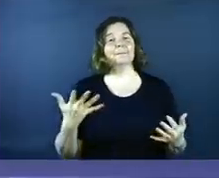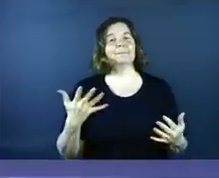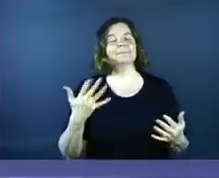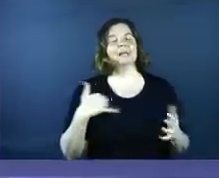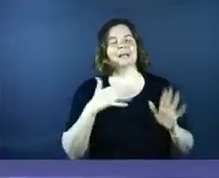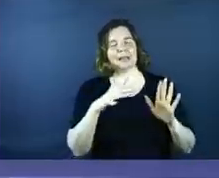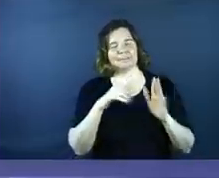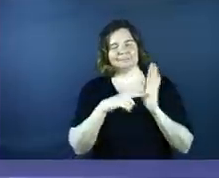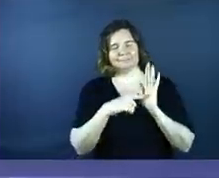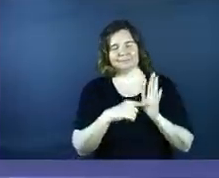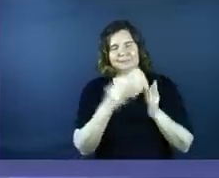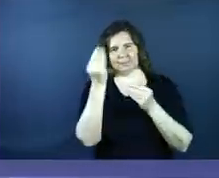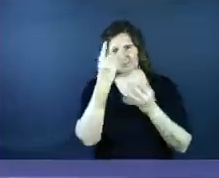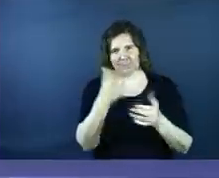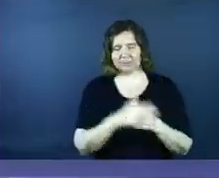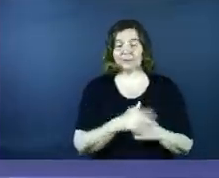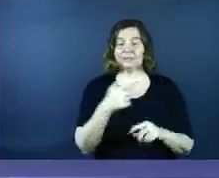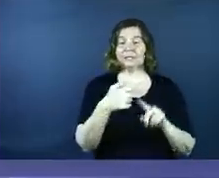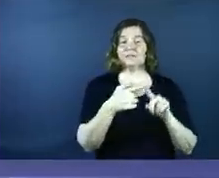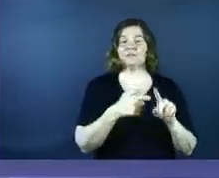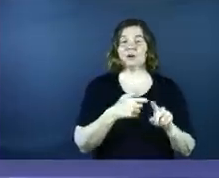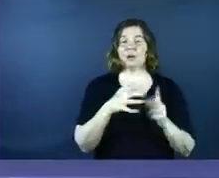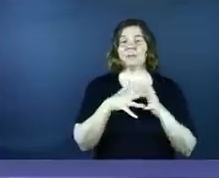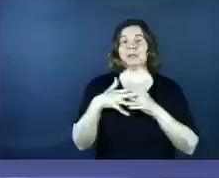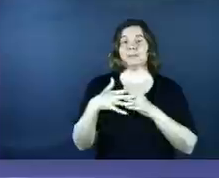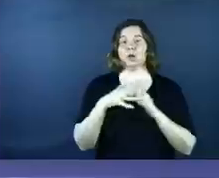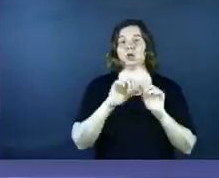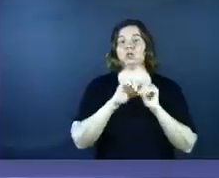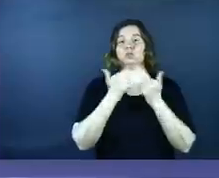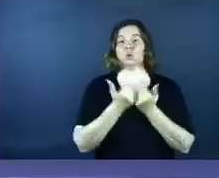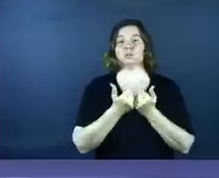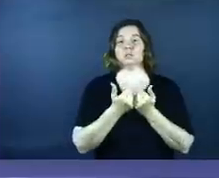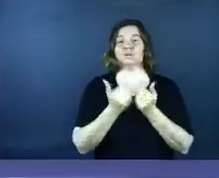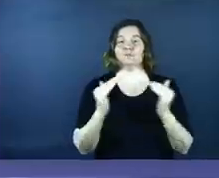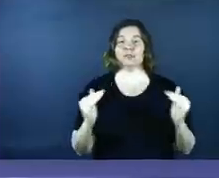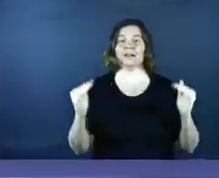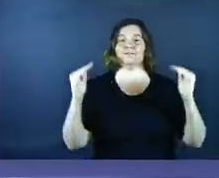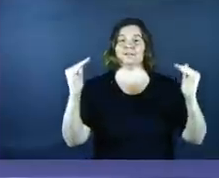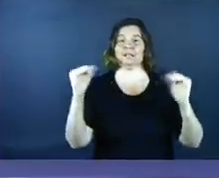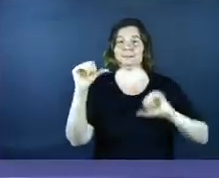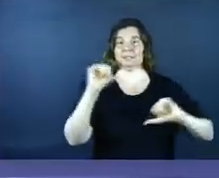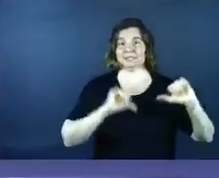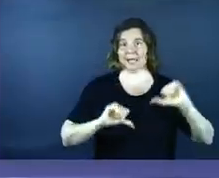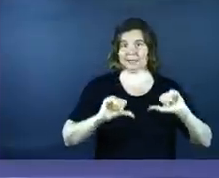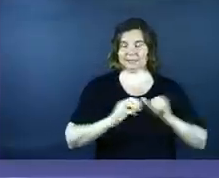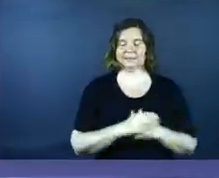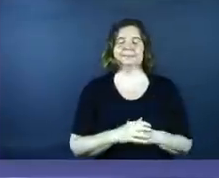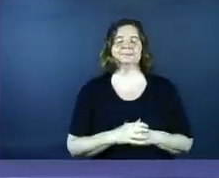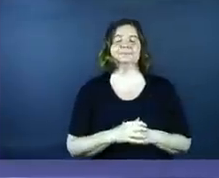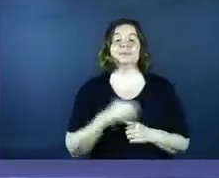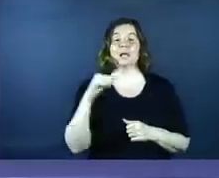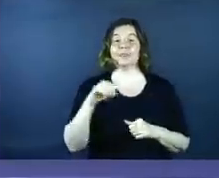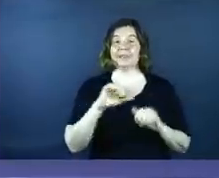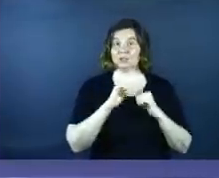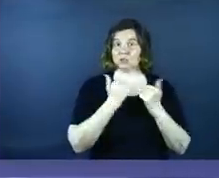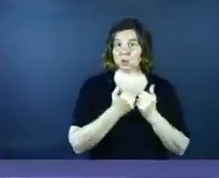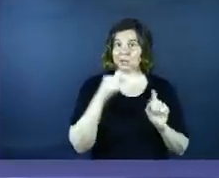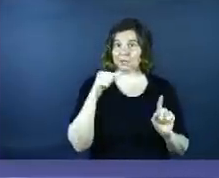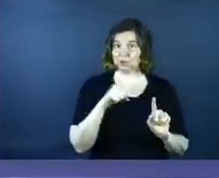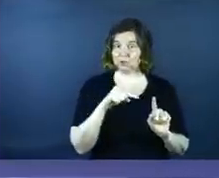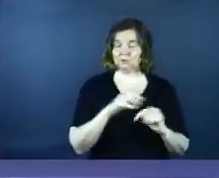let me hit you with some information. This is from the American Association for the Advancement of Science. This